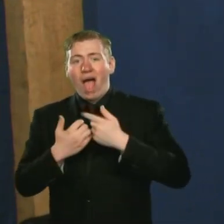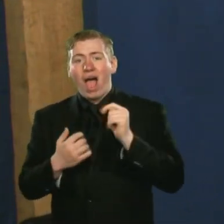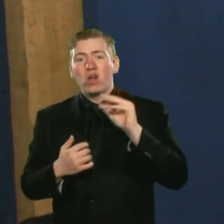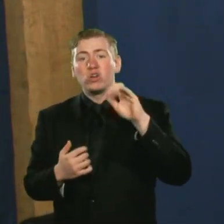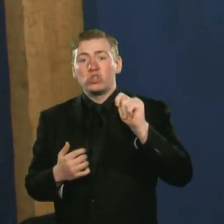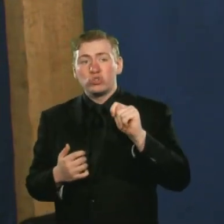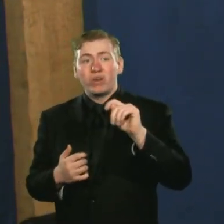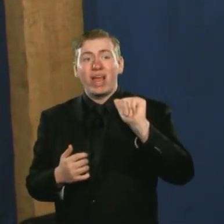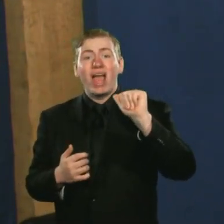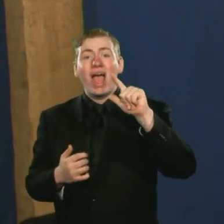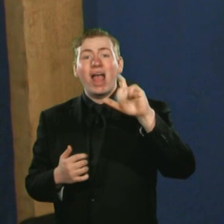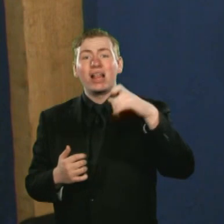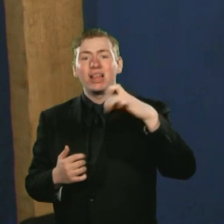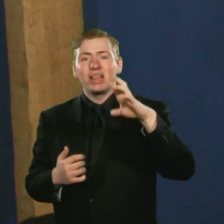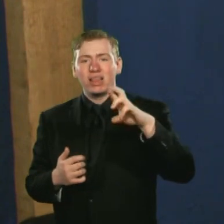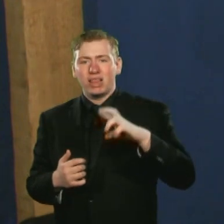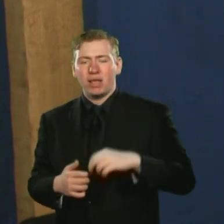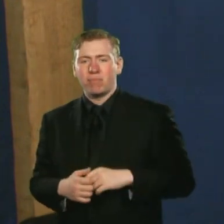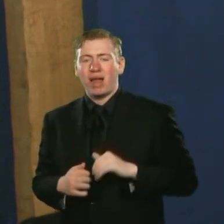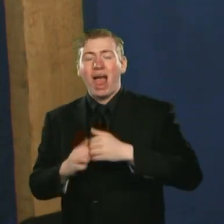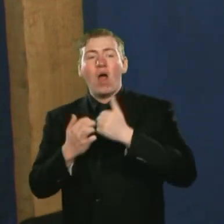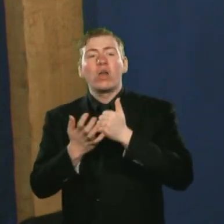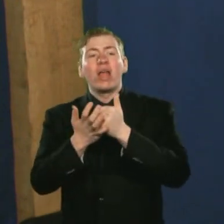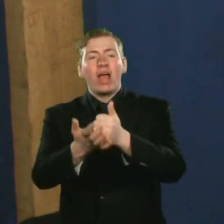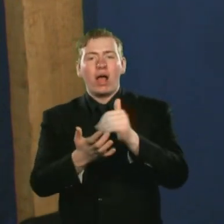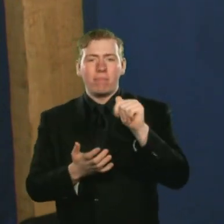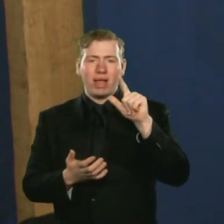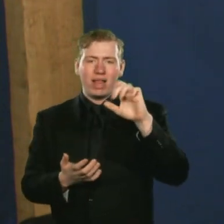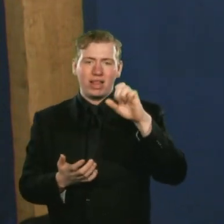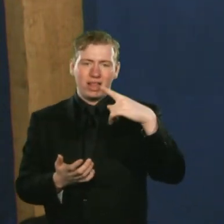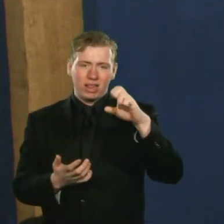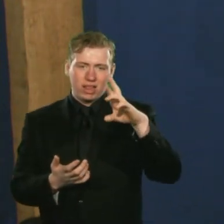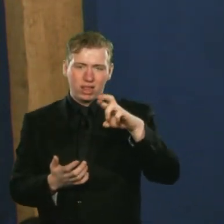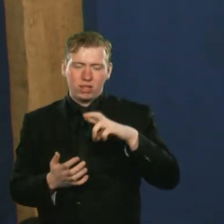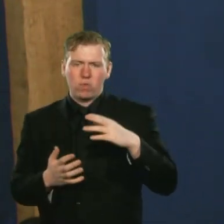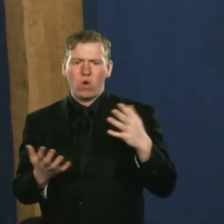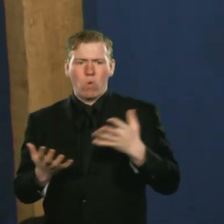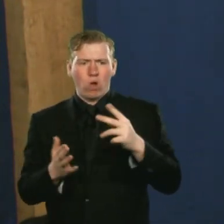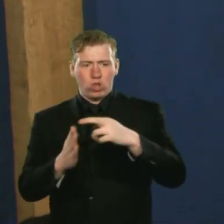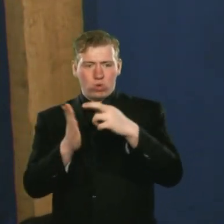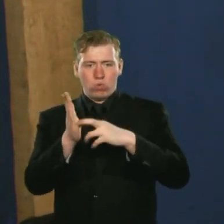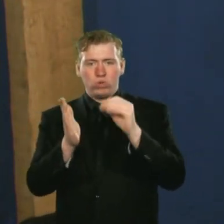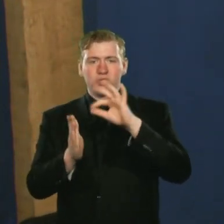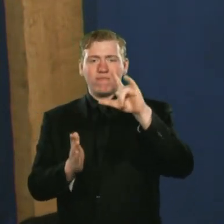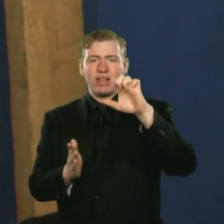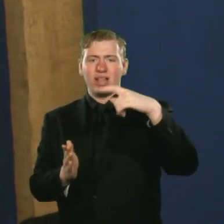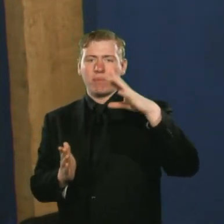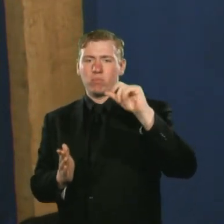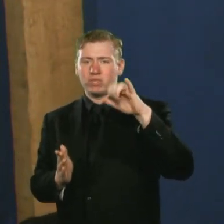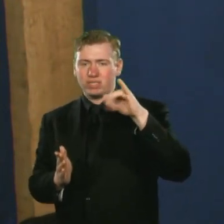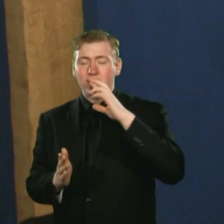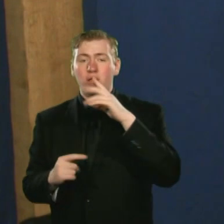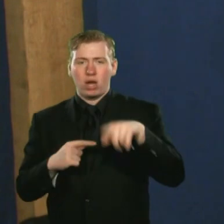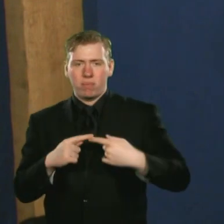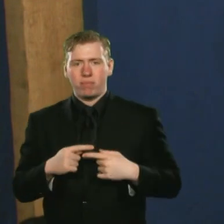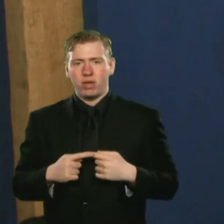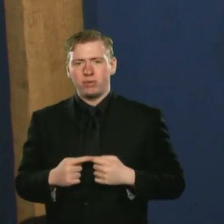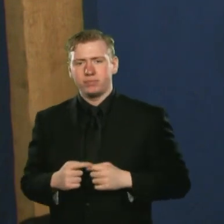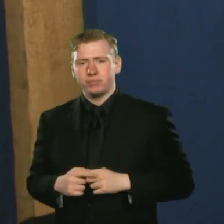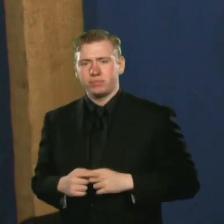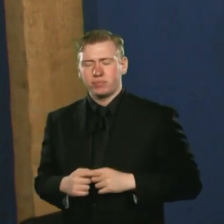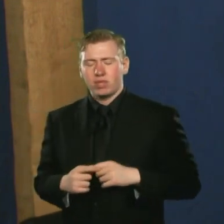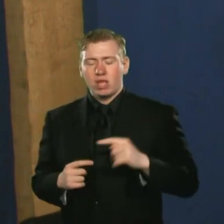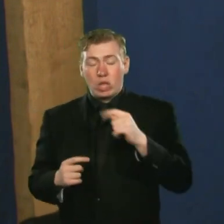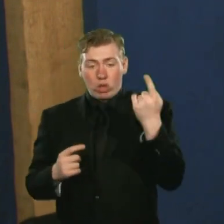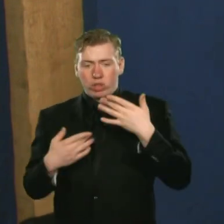a leper, how to help a leper, what the rules of leprosy are all about. And you know what? The only